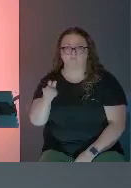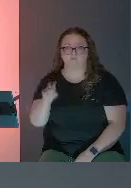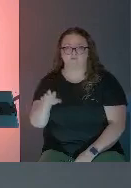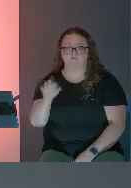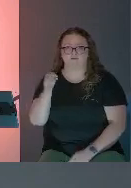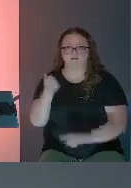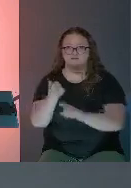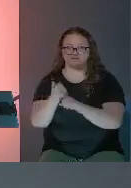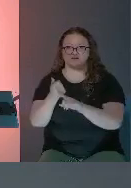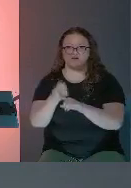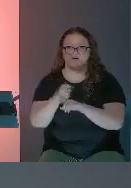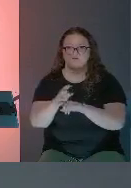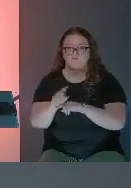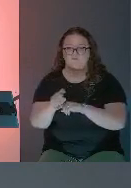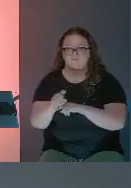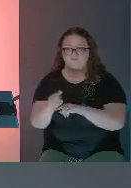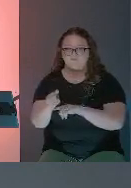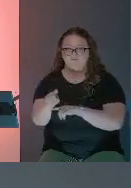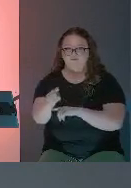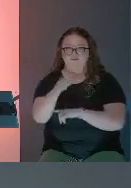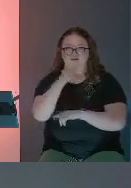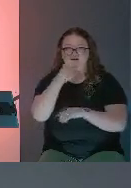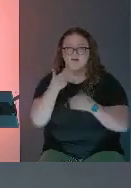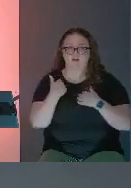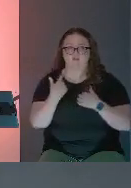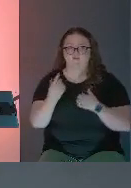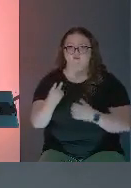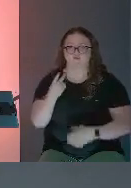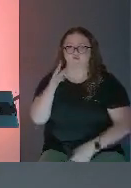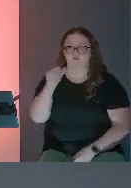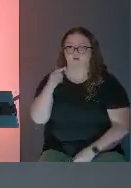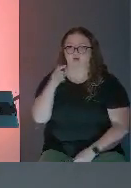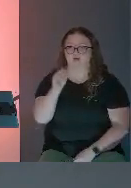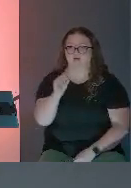belly, and he didn't even have two legs to stand on because of that blame.